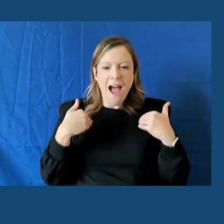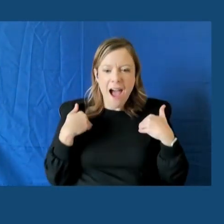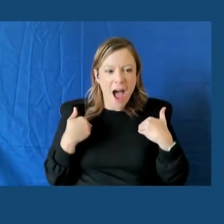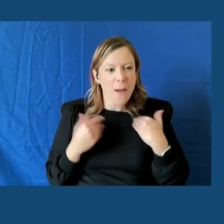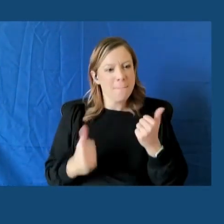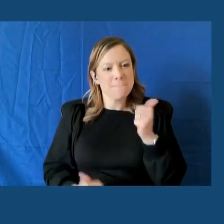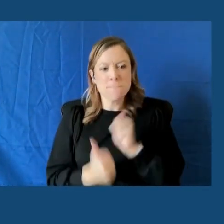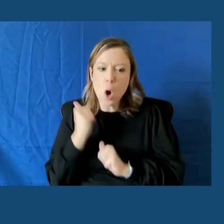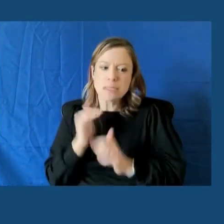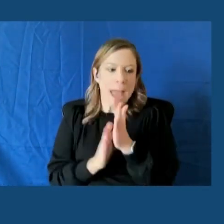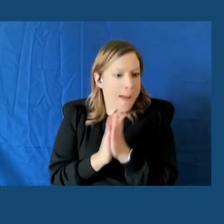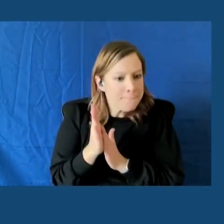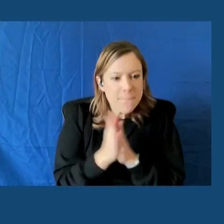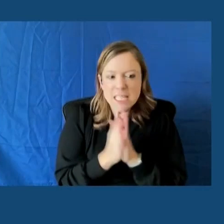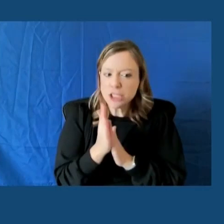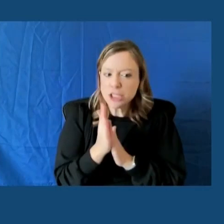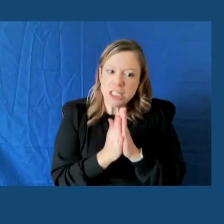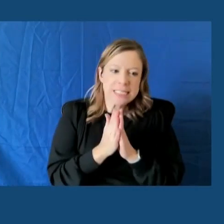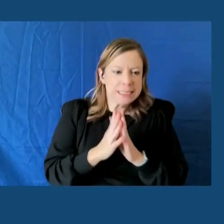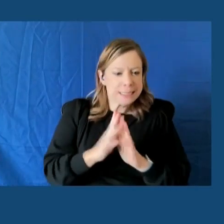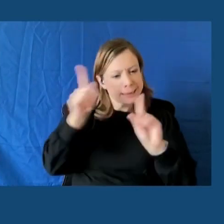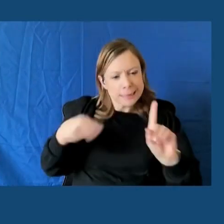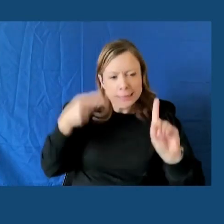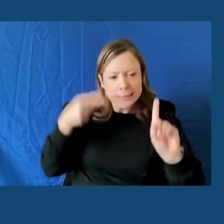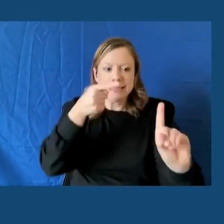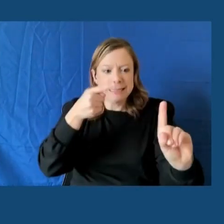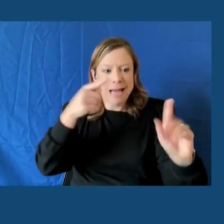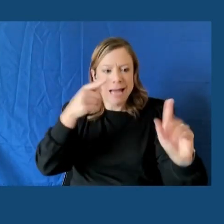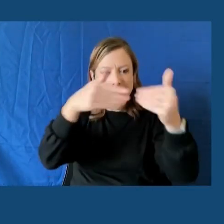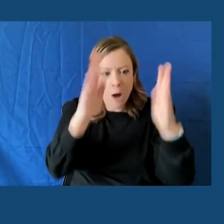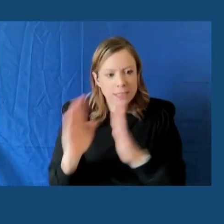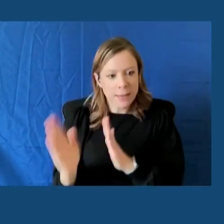Rockefeller administration in the 1960s.